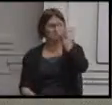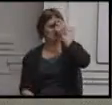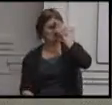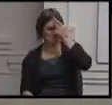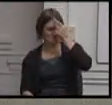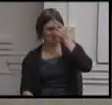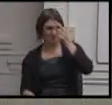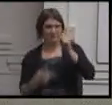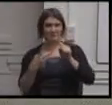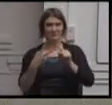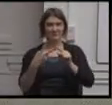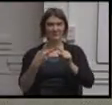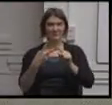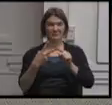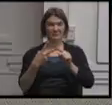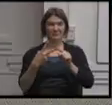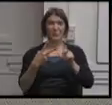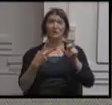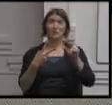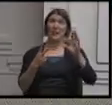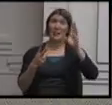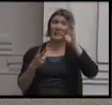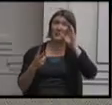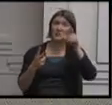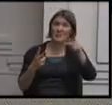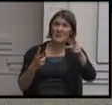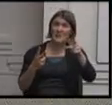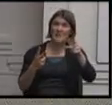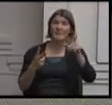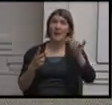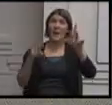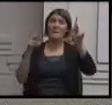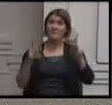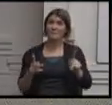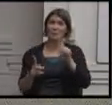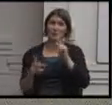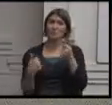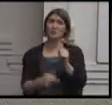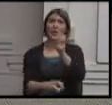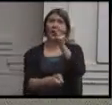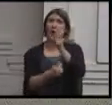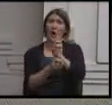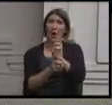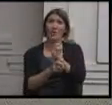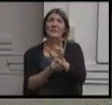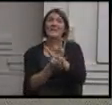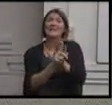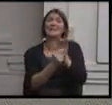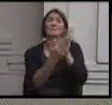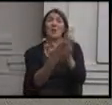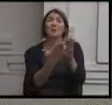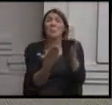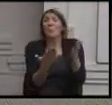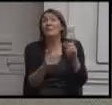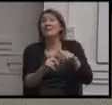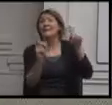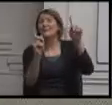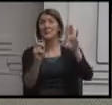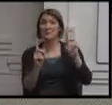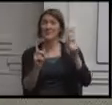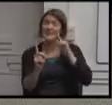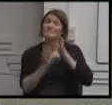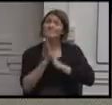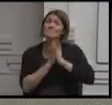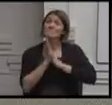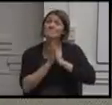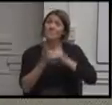refusing to hear from somebody who I think is really working in his own way in the